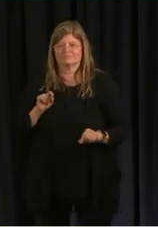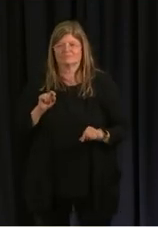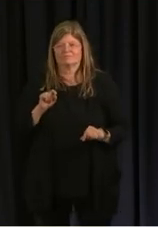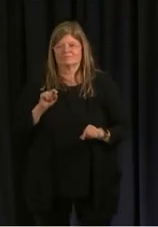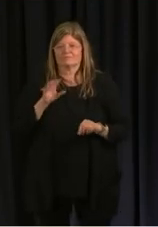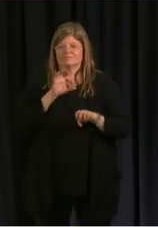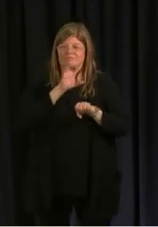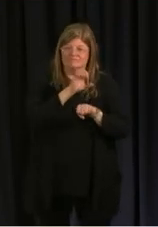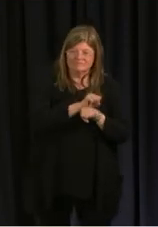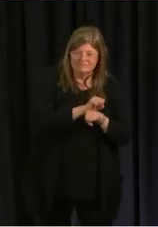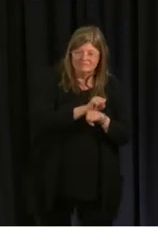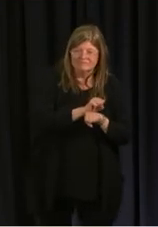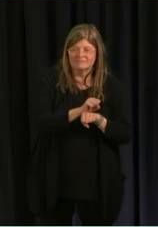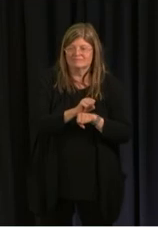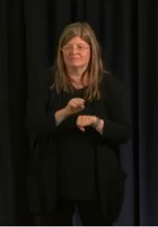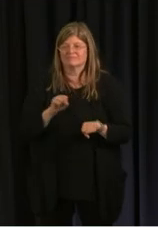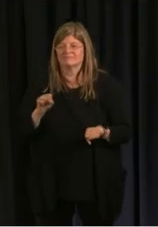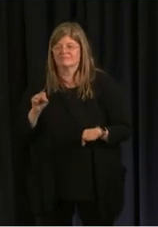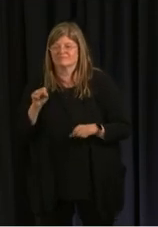and patrons,